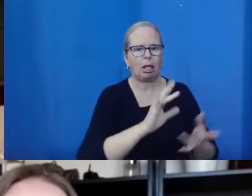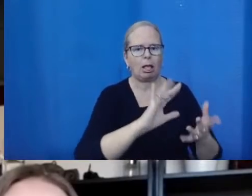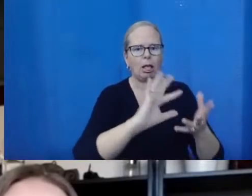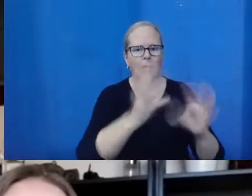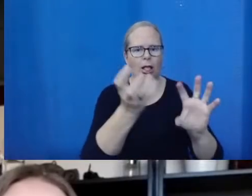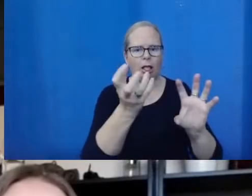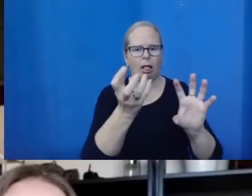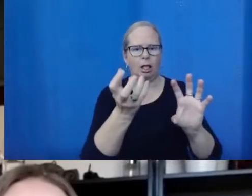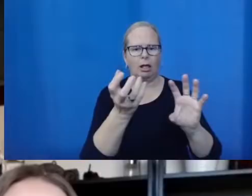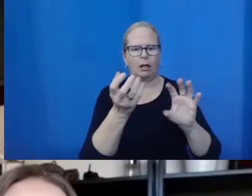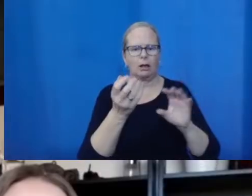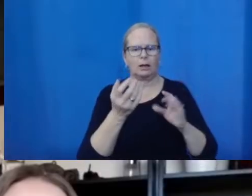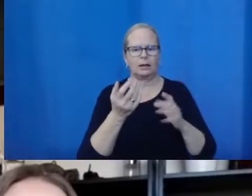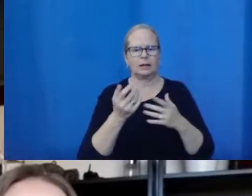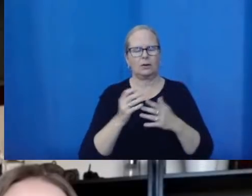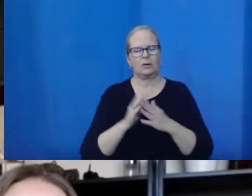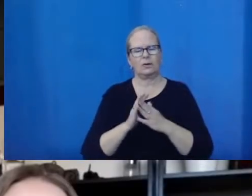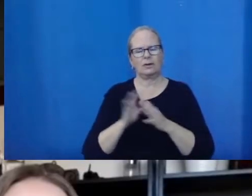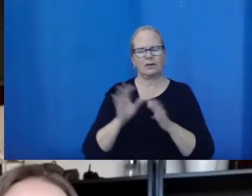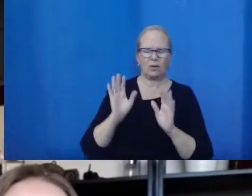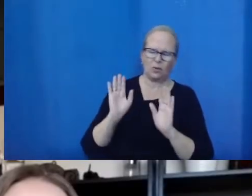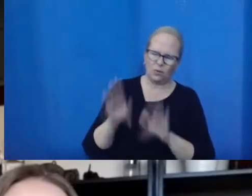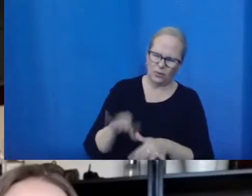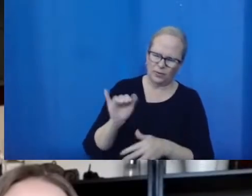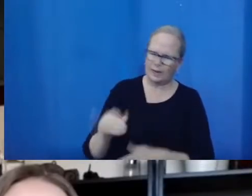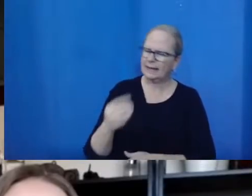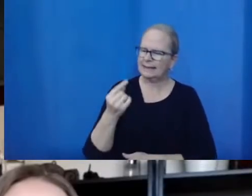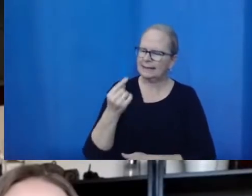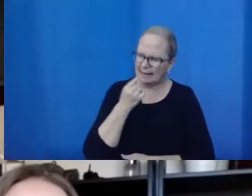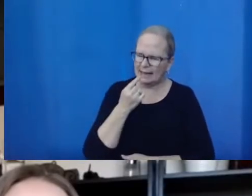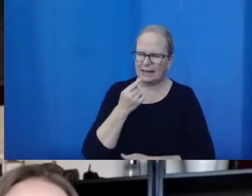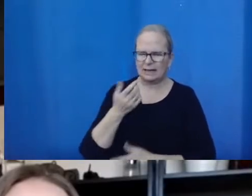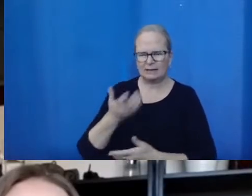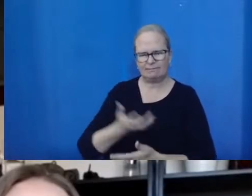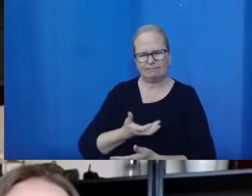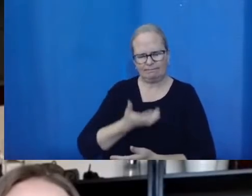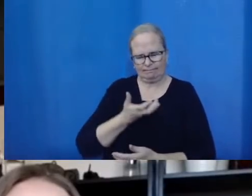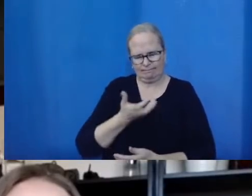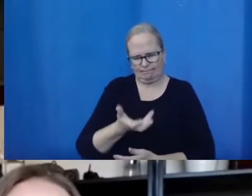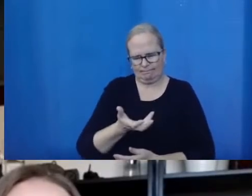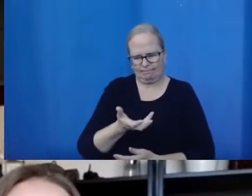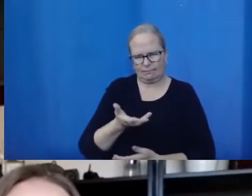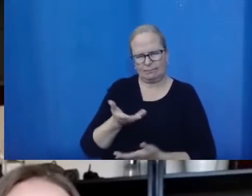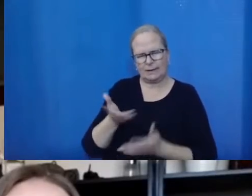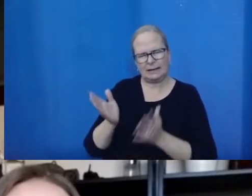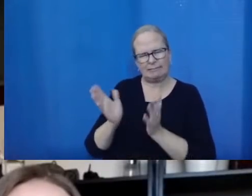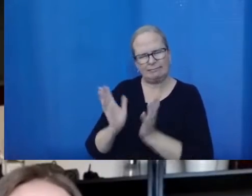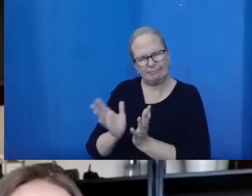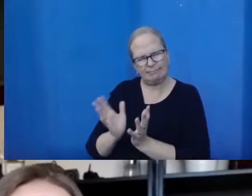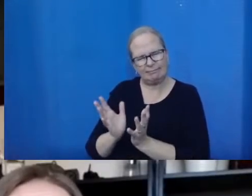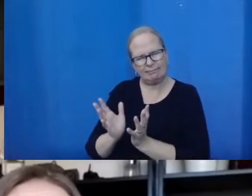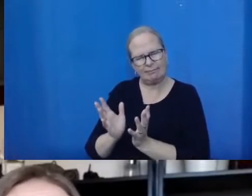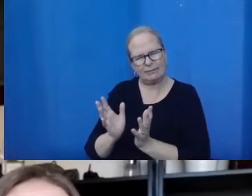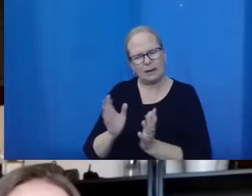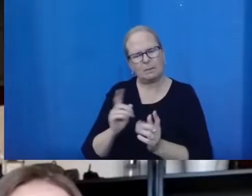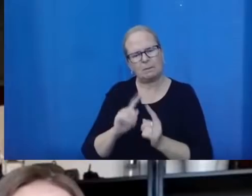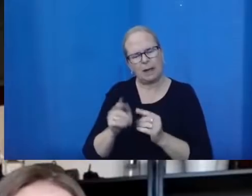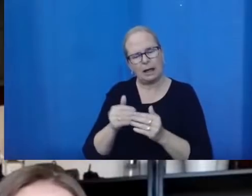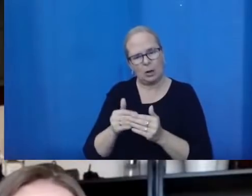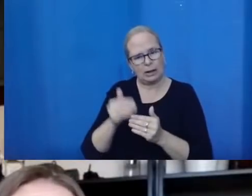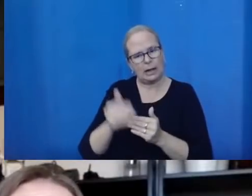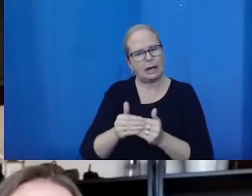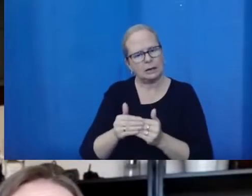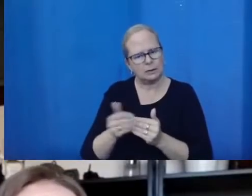What is the next step? Is it silence and allowing them to, is it an